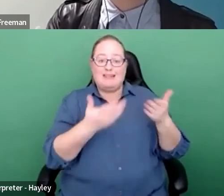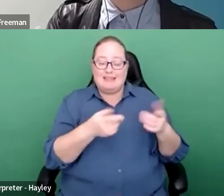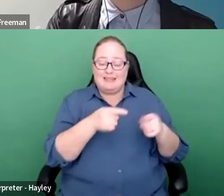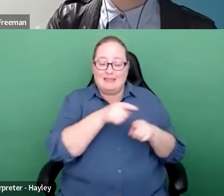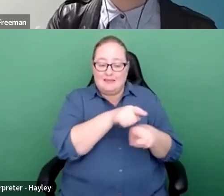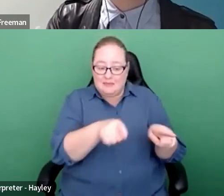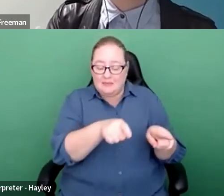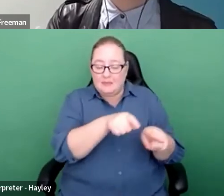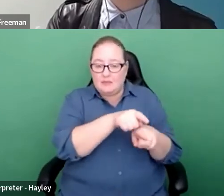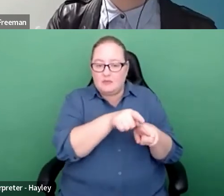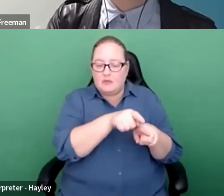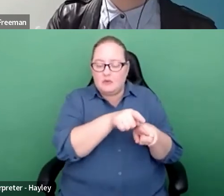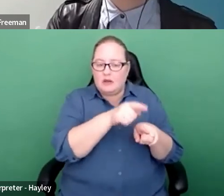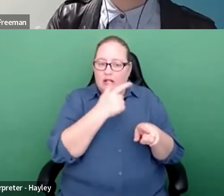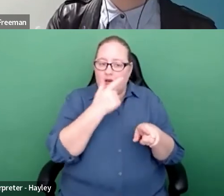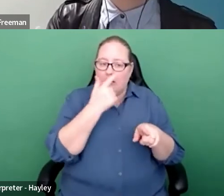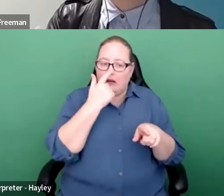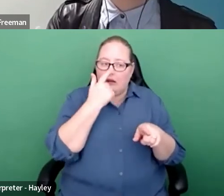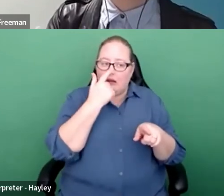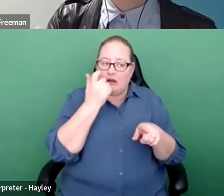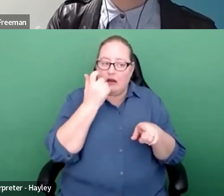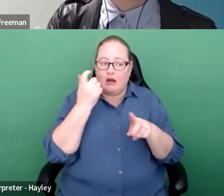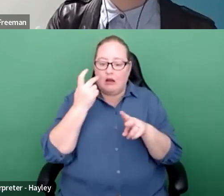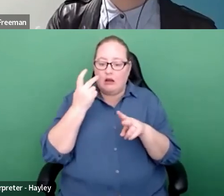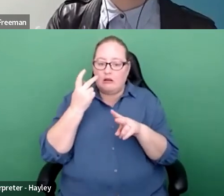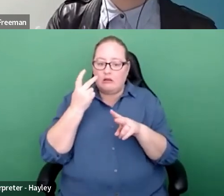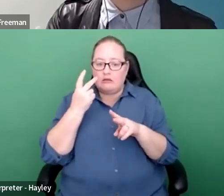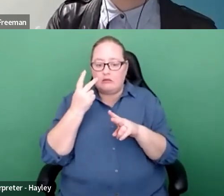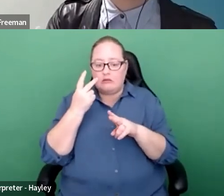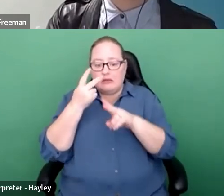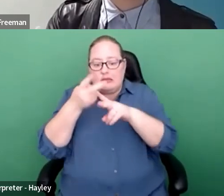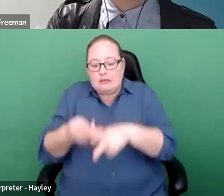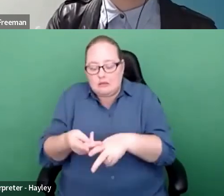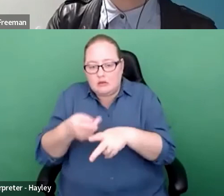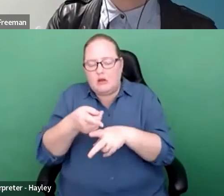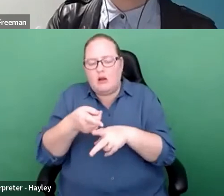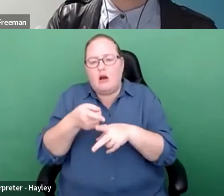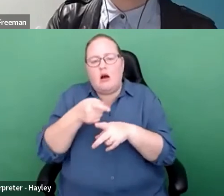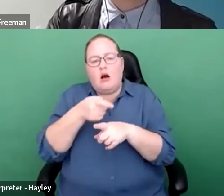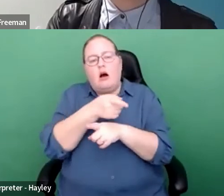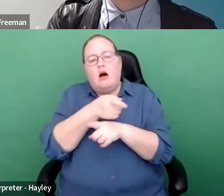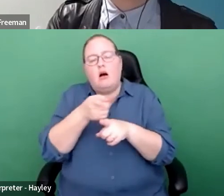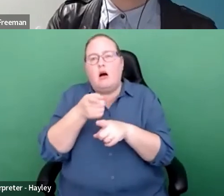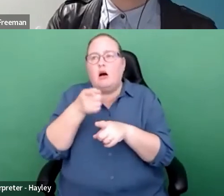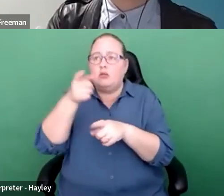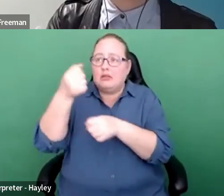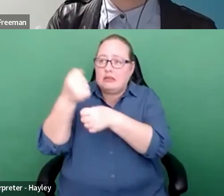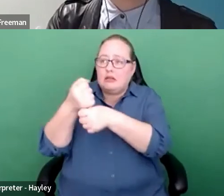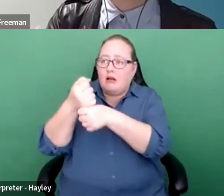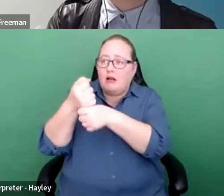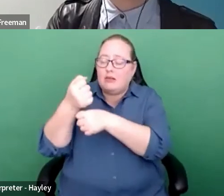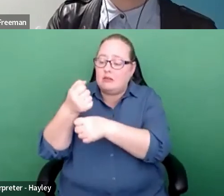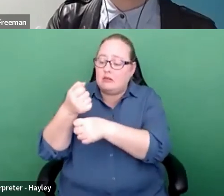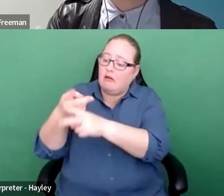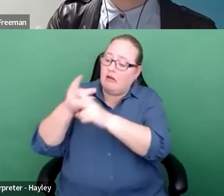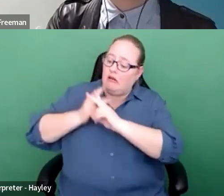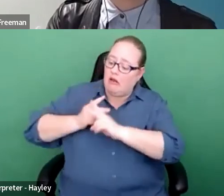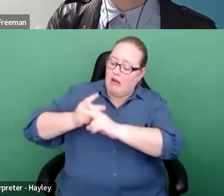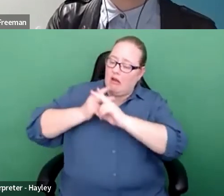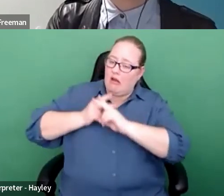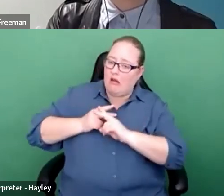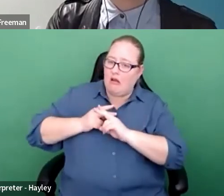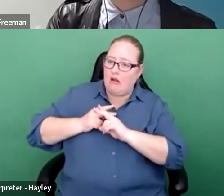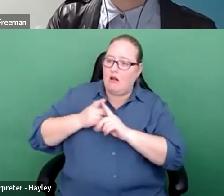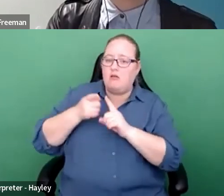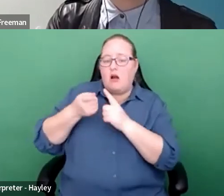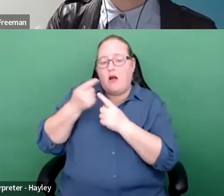see the state and its attempts to care for them, and like those align with the state, right? Which is like the NGOs and